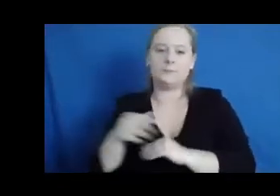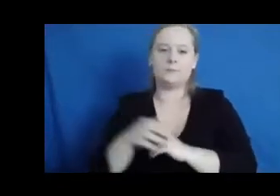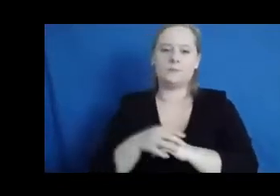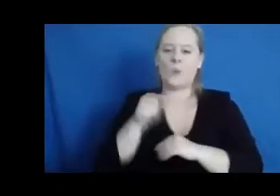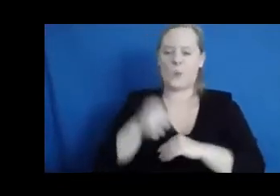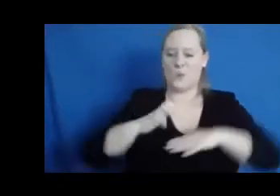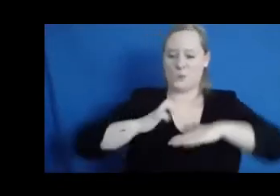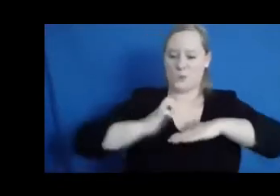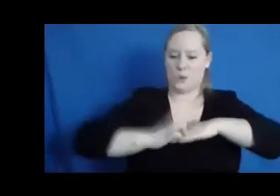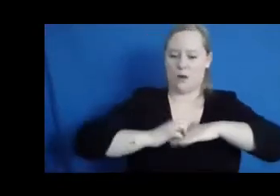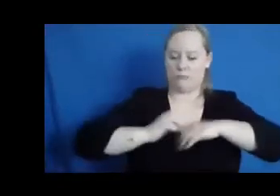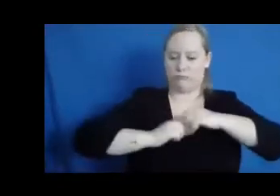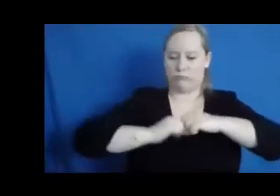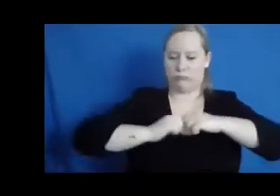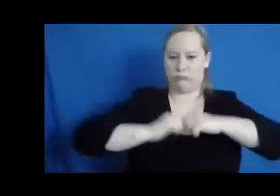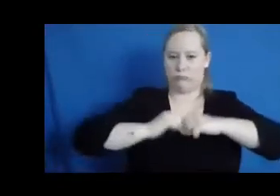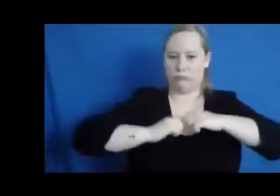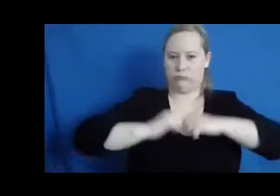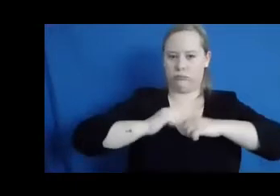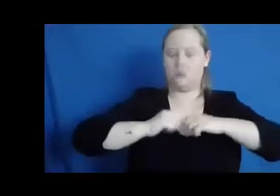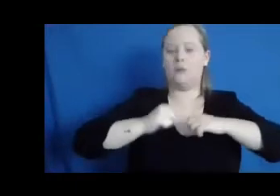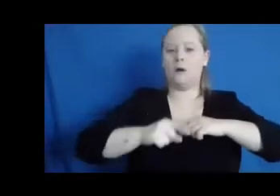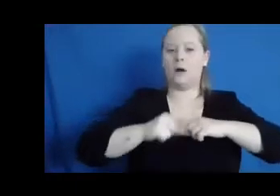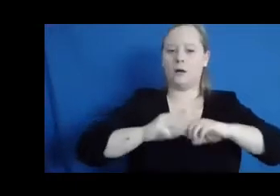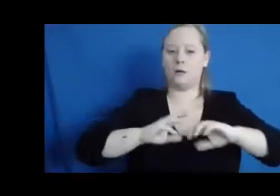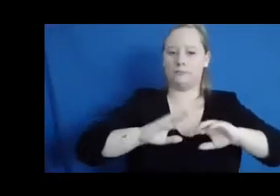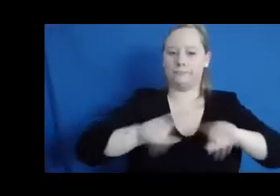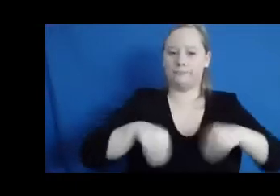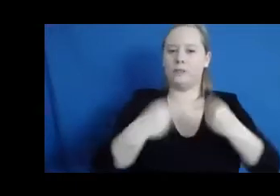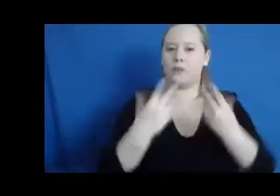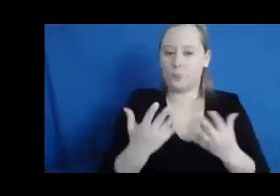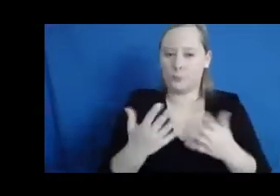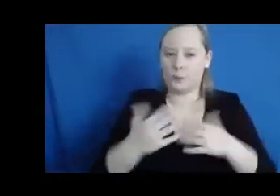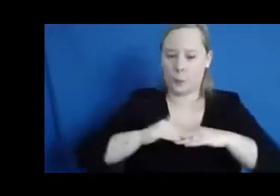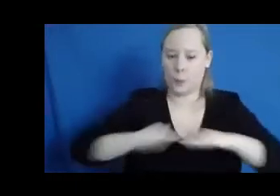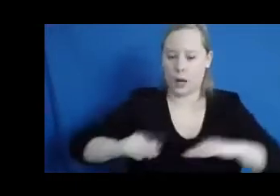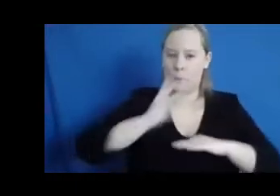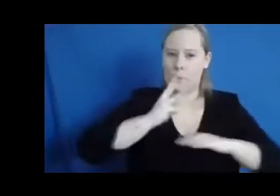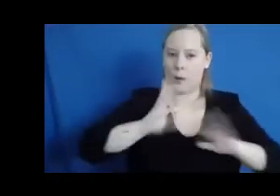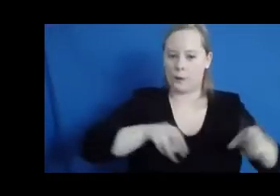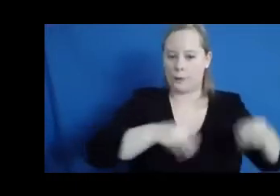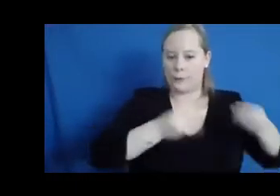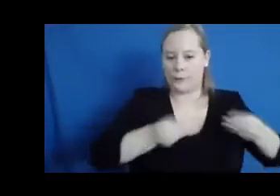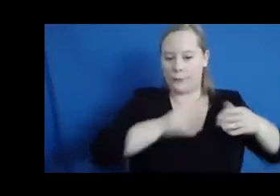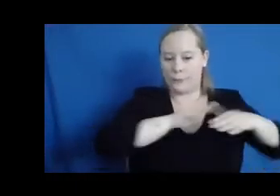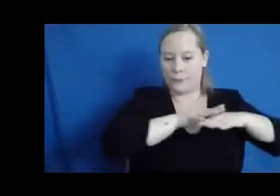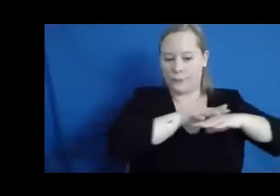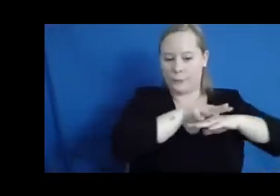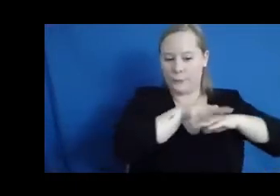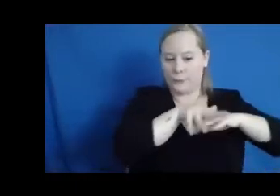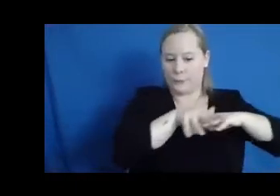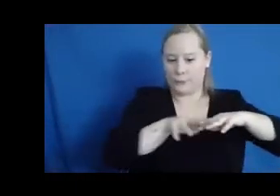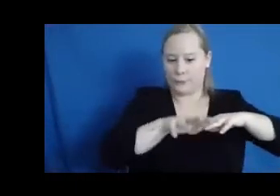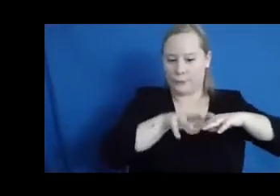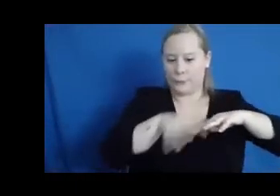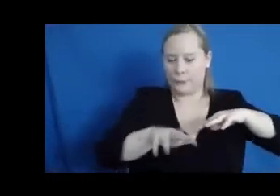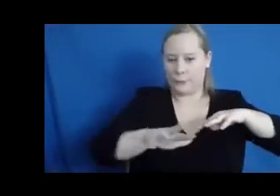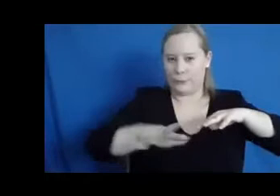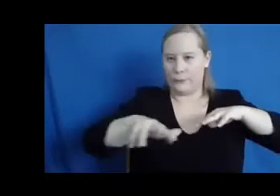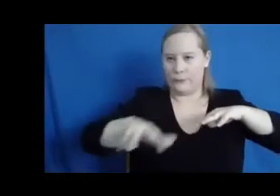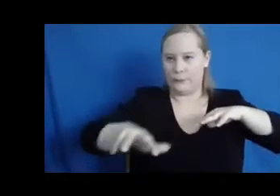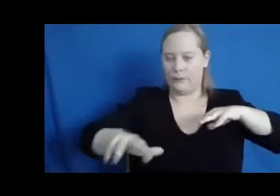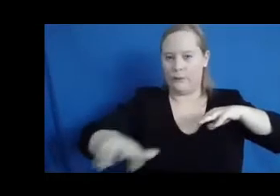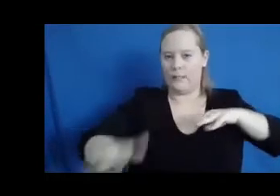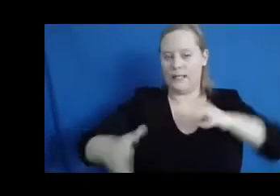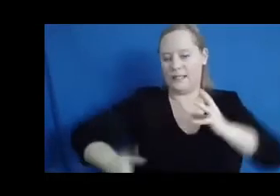are contributing groundwater as it's flowing through the formation and then upwelling and adding